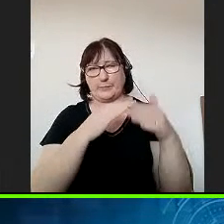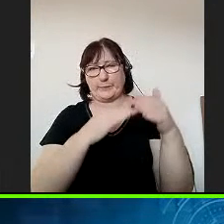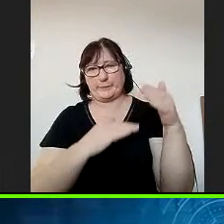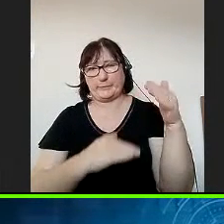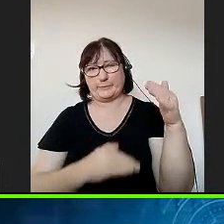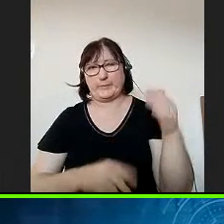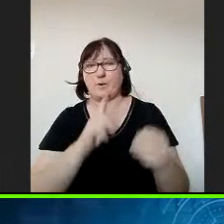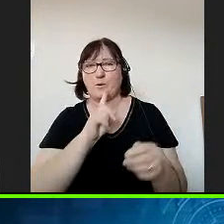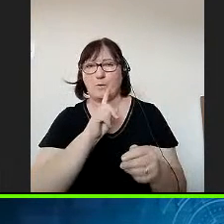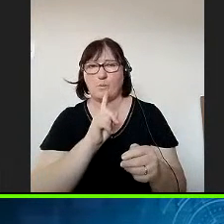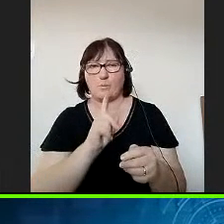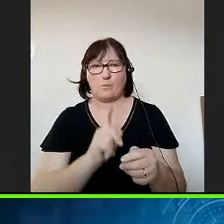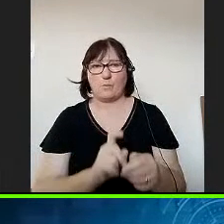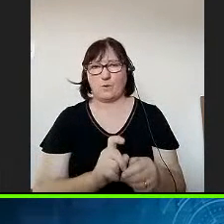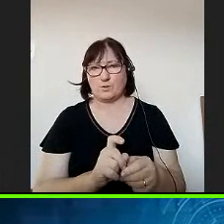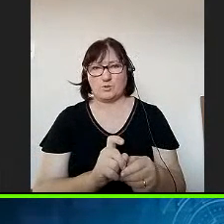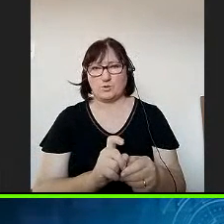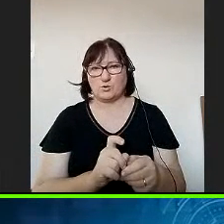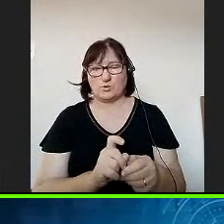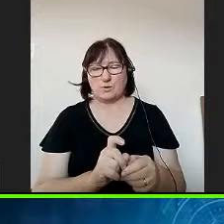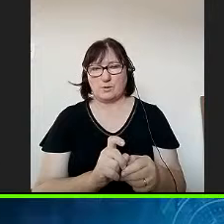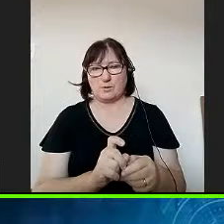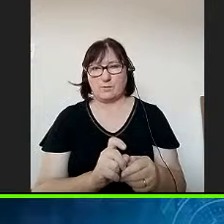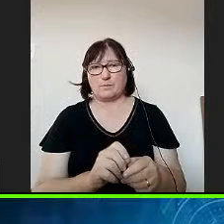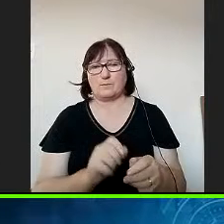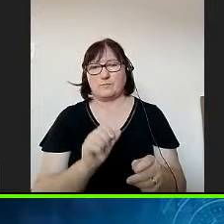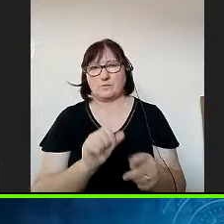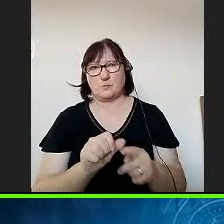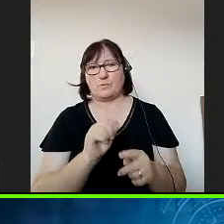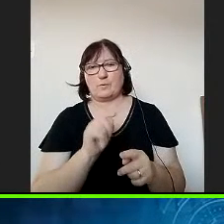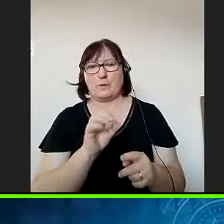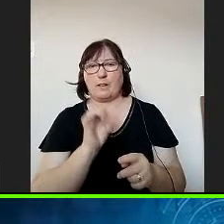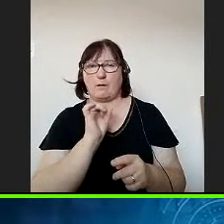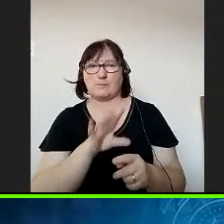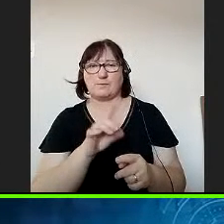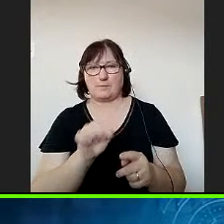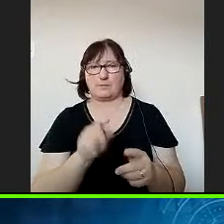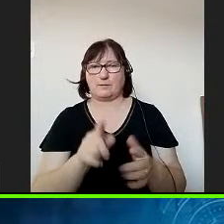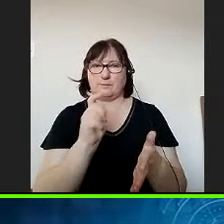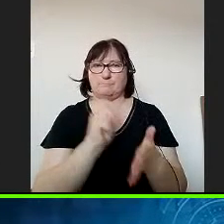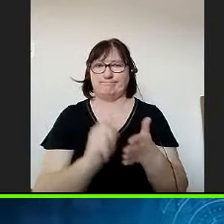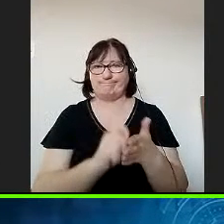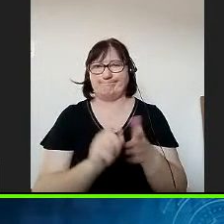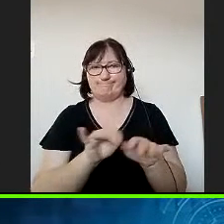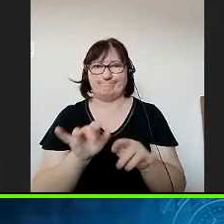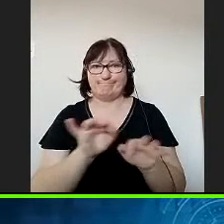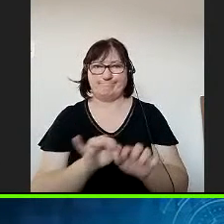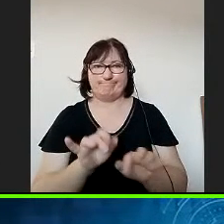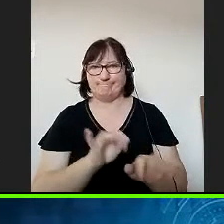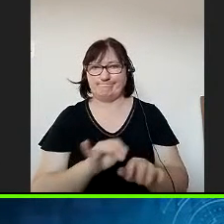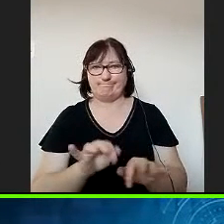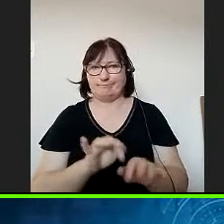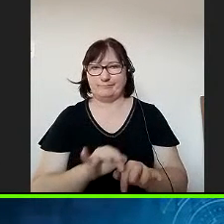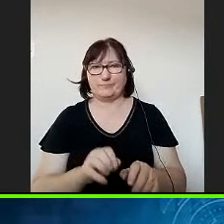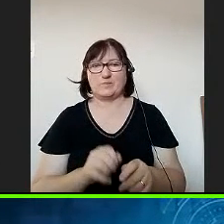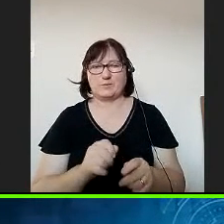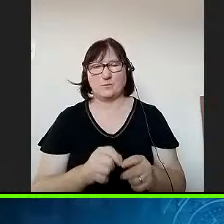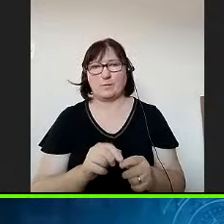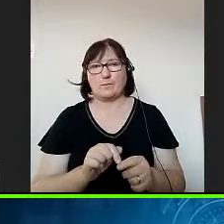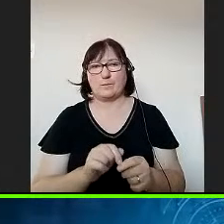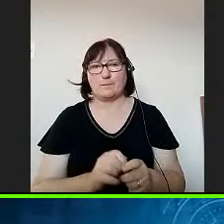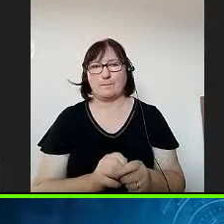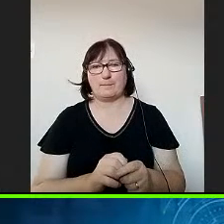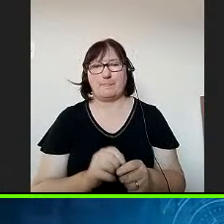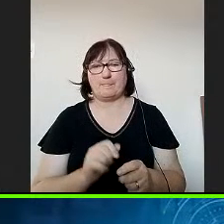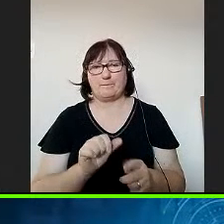goes into a lot of detail about processing warehouse entries and warehouse entries. So I think we'll answer